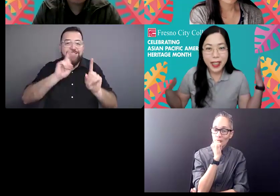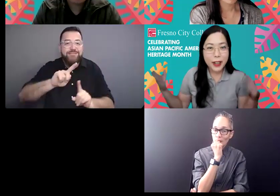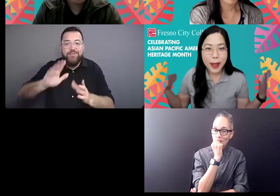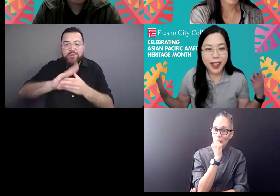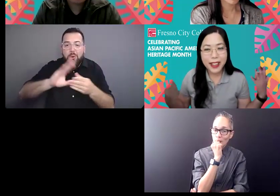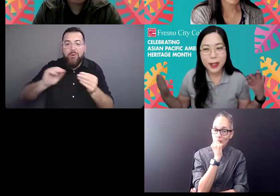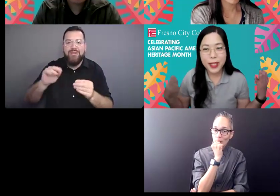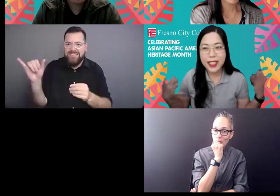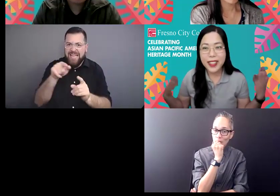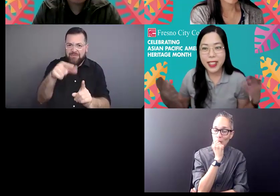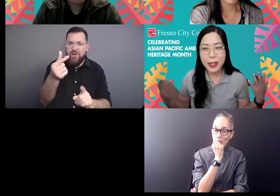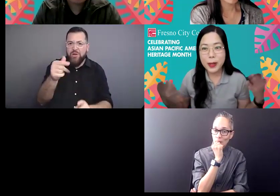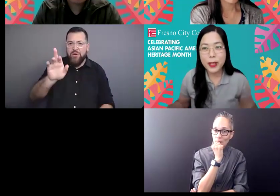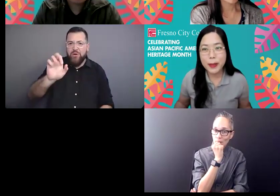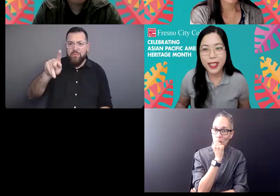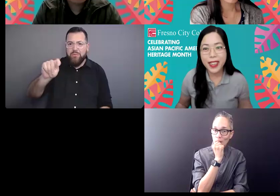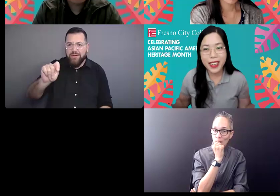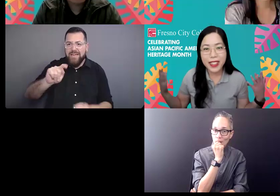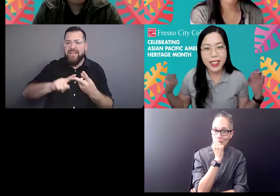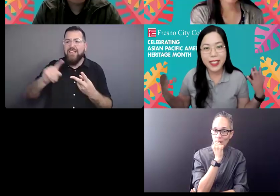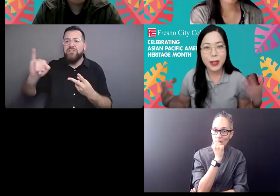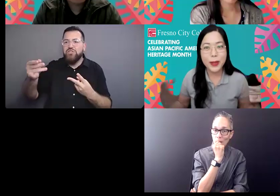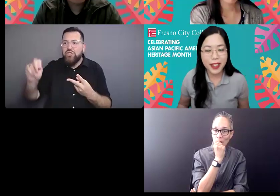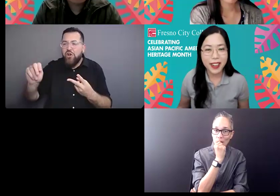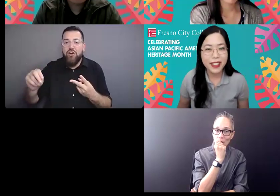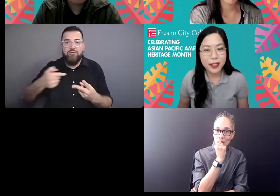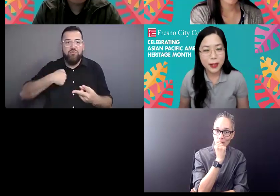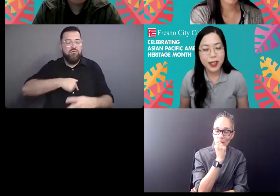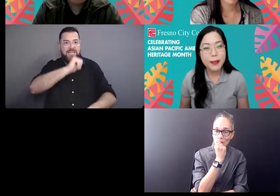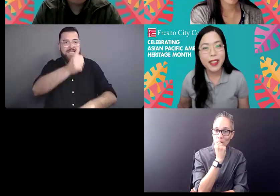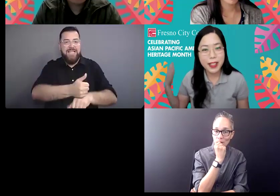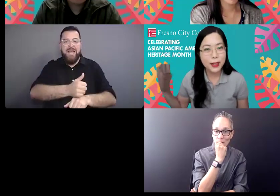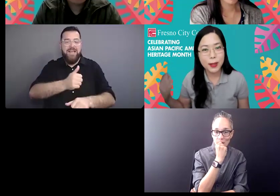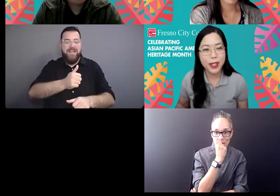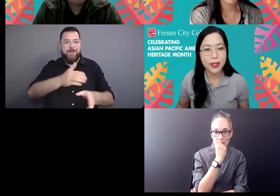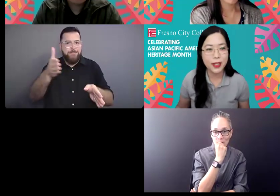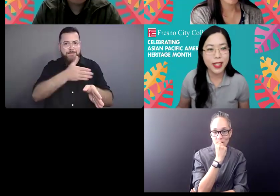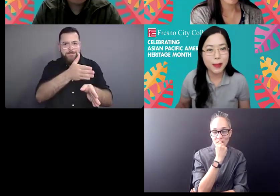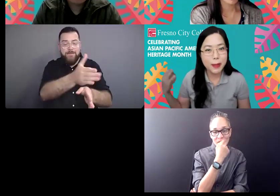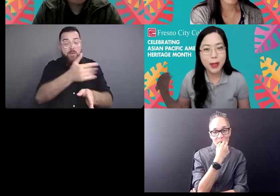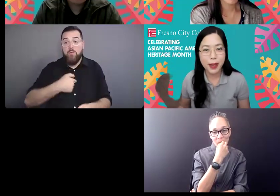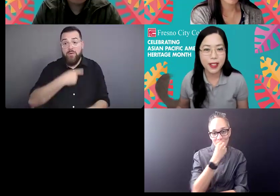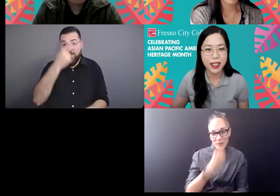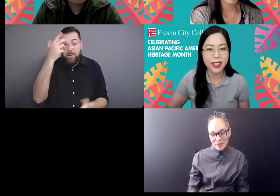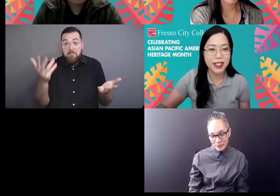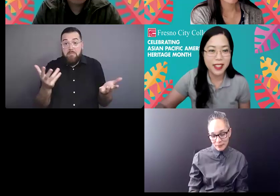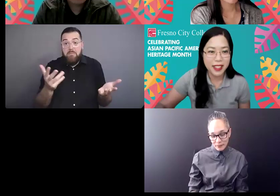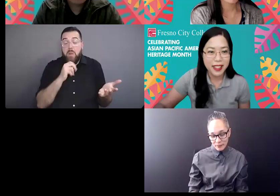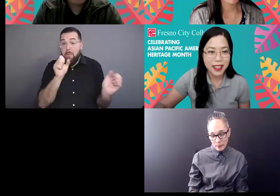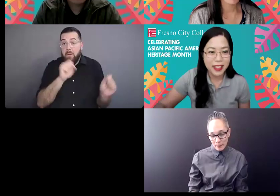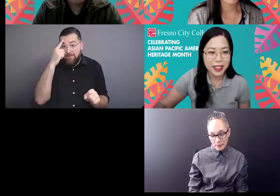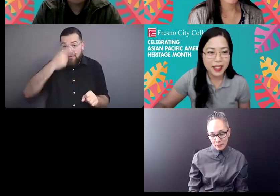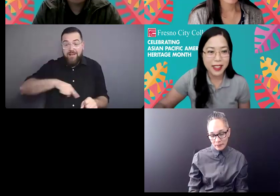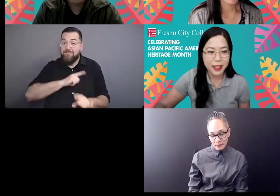we set out a path that we didn't think we would be, and here we are. So, thank you so much for letting me be a part of this.